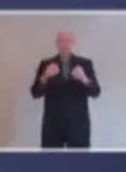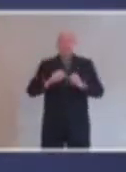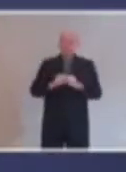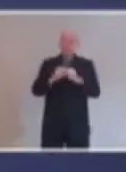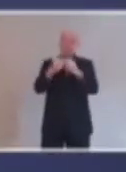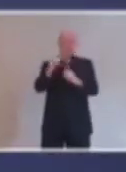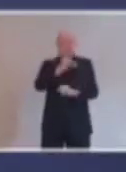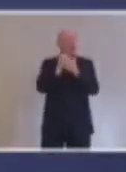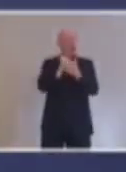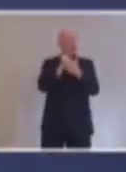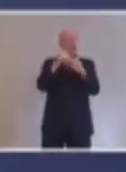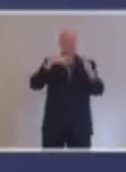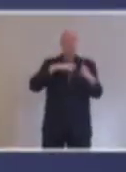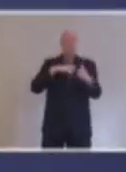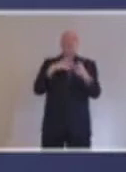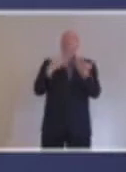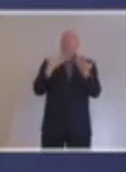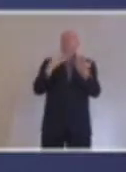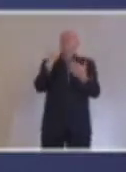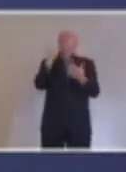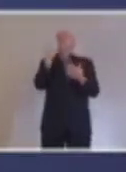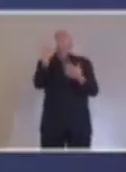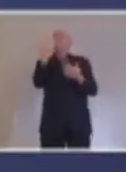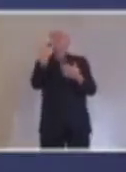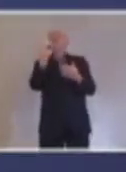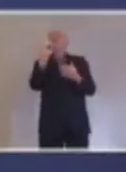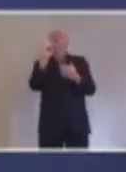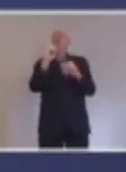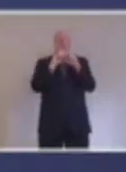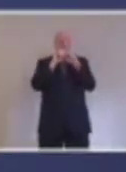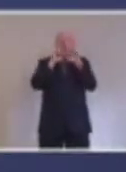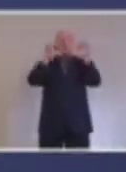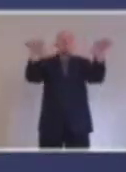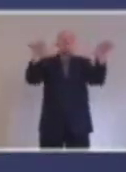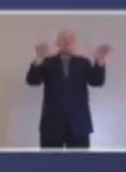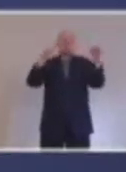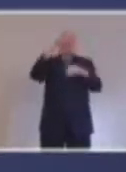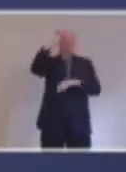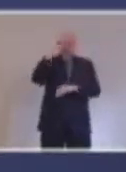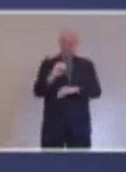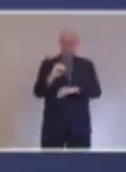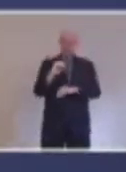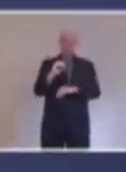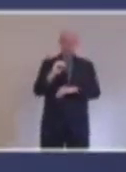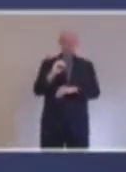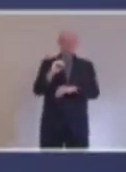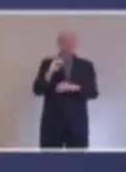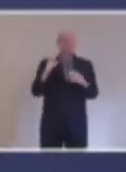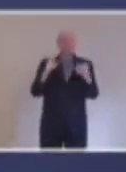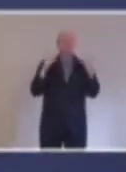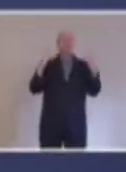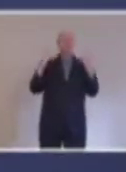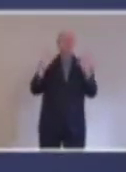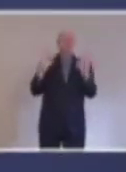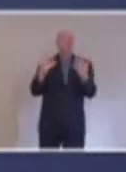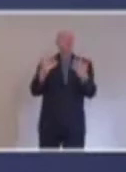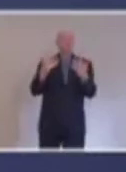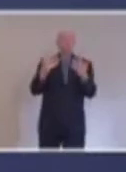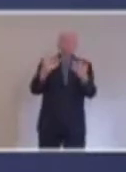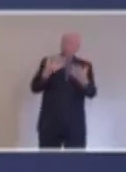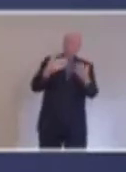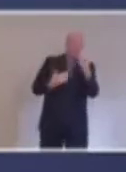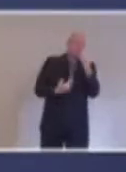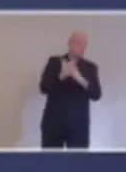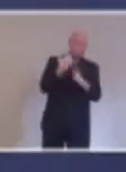millions, of jobs. Imagine that future with high-skilled green-collar jobs in wind, in solar, in